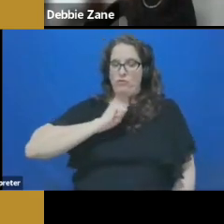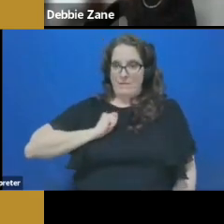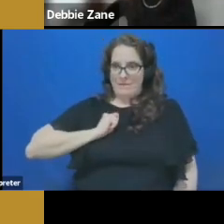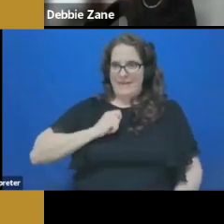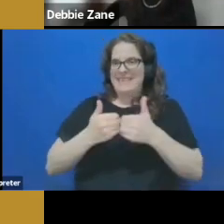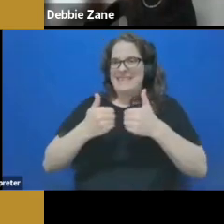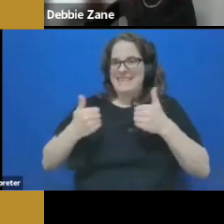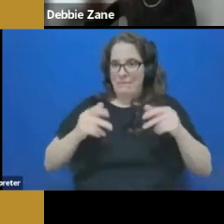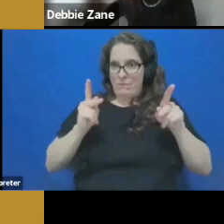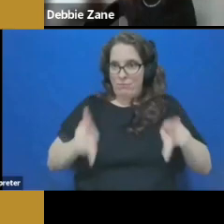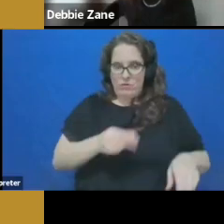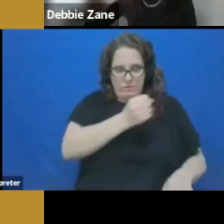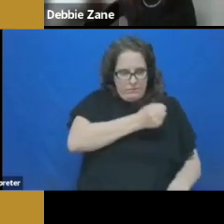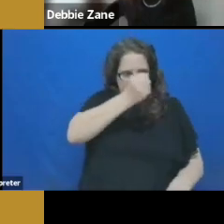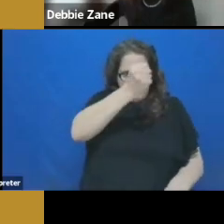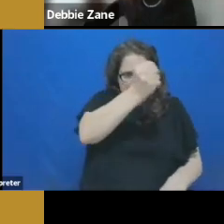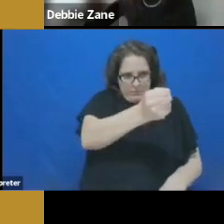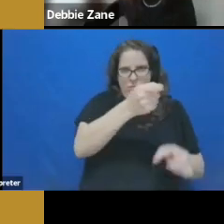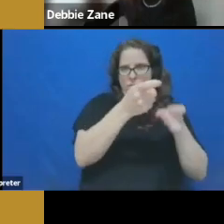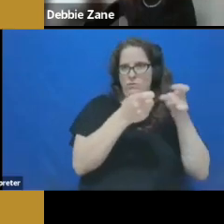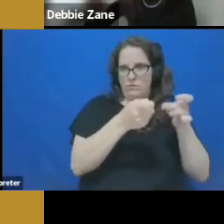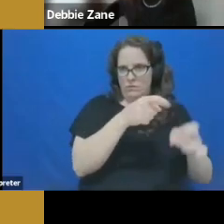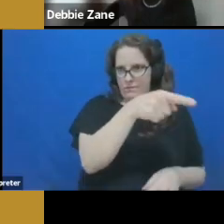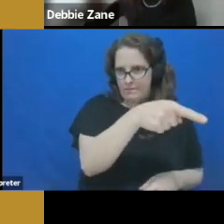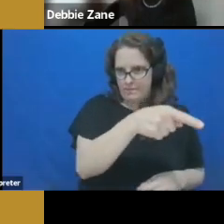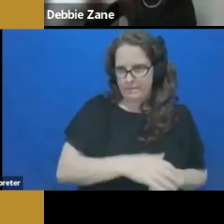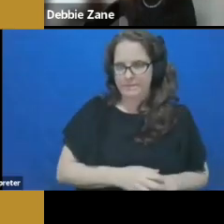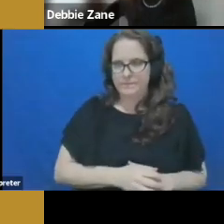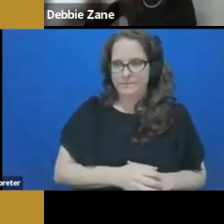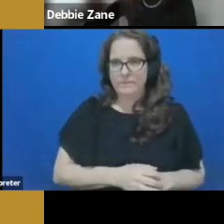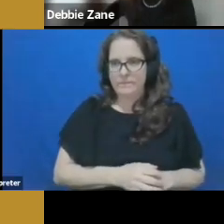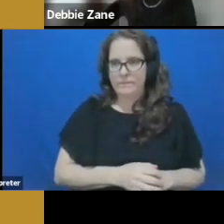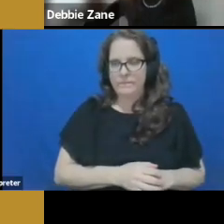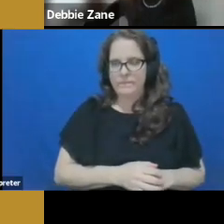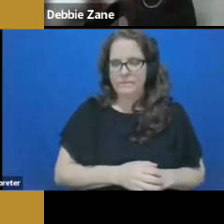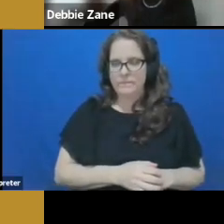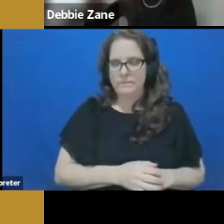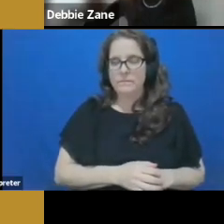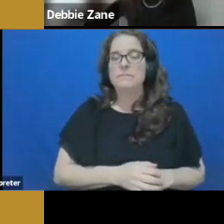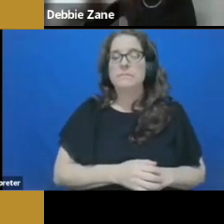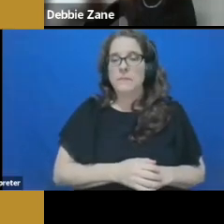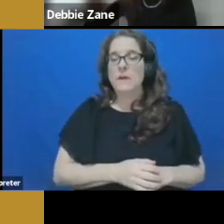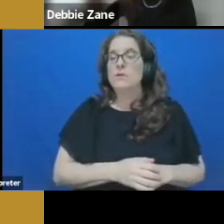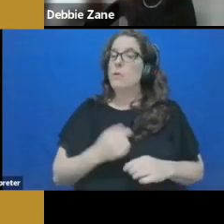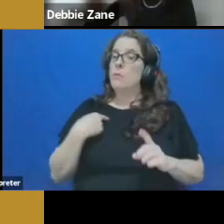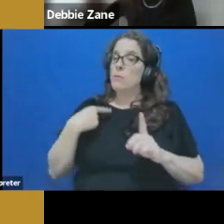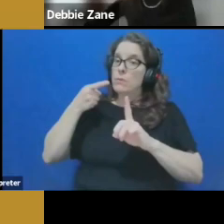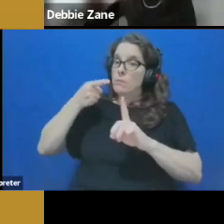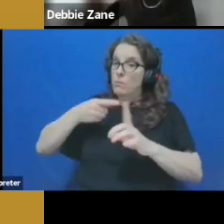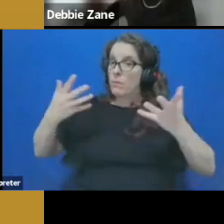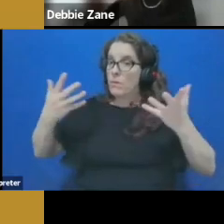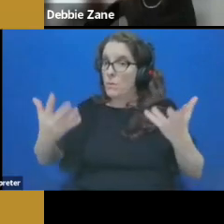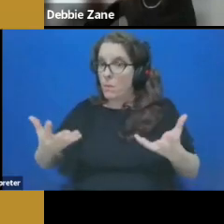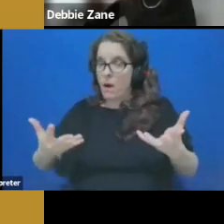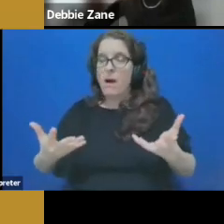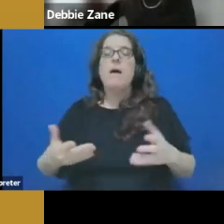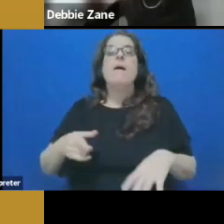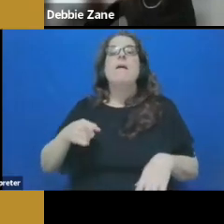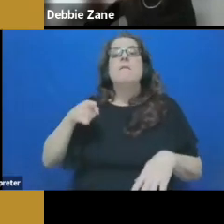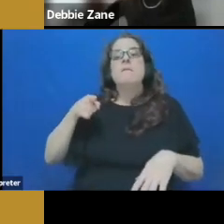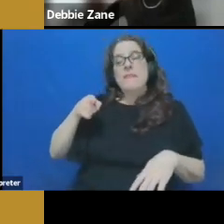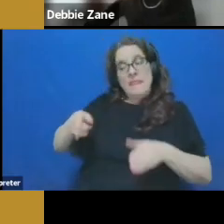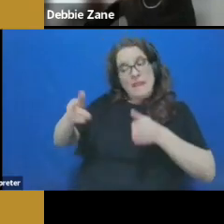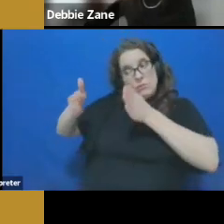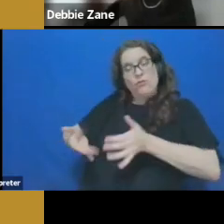beneficiary. It serves to preserve the beneficiary's public benefits, but provide funds that can be used for